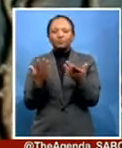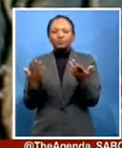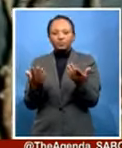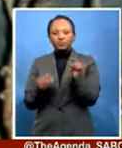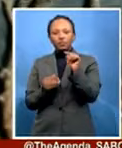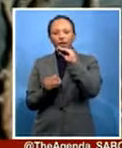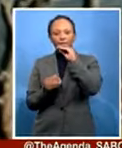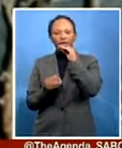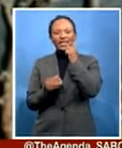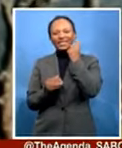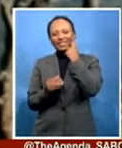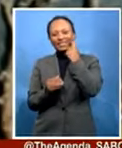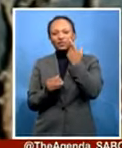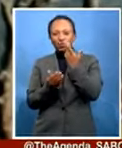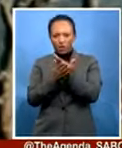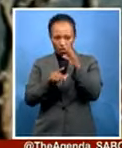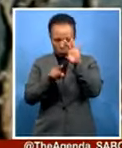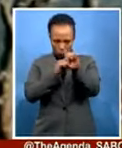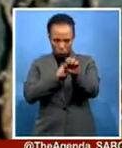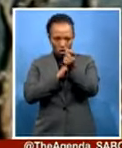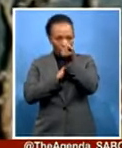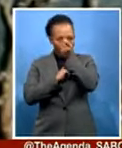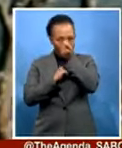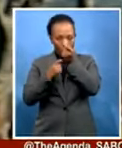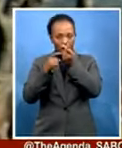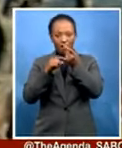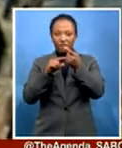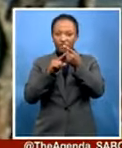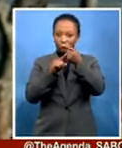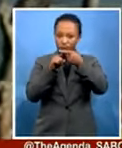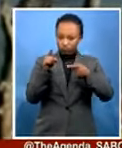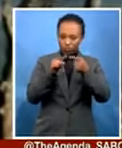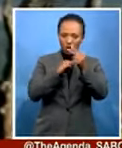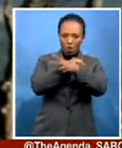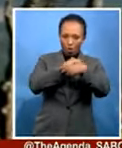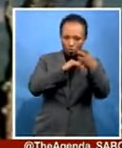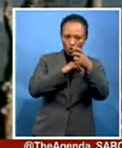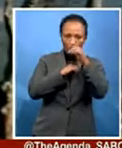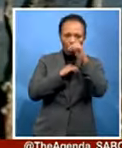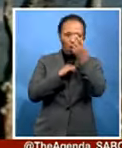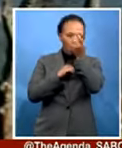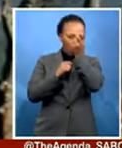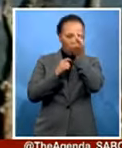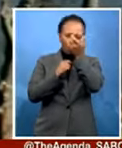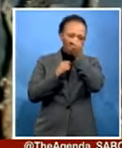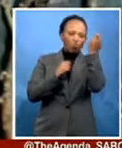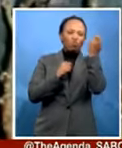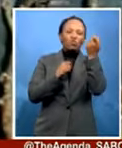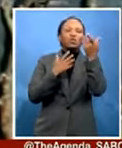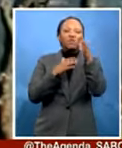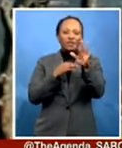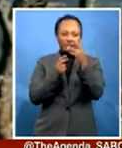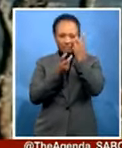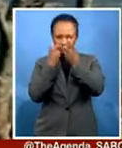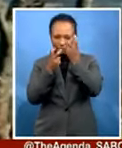a horn if it's been stolen, or been poached rather. By making it radioactive, as